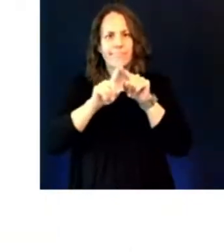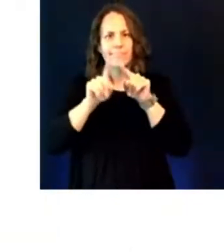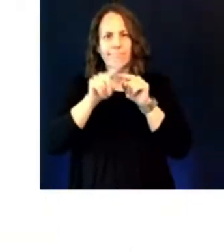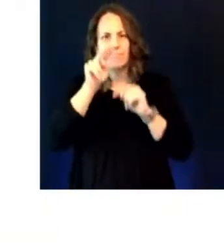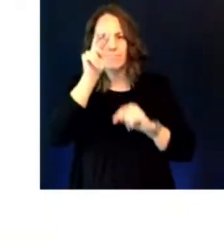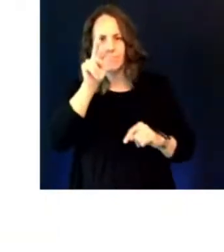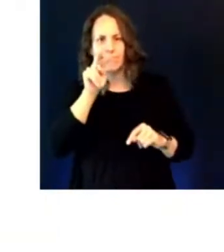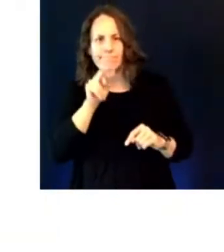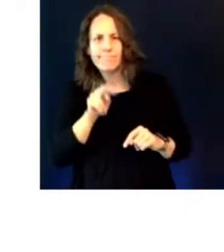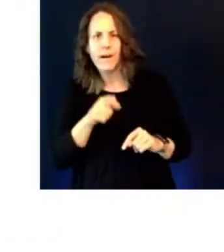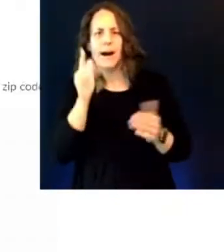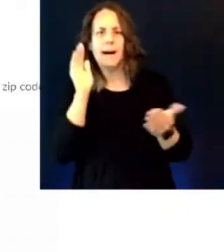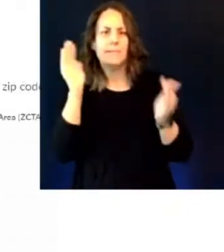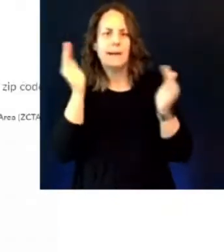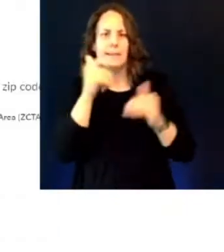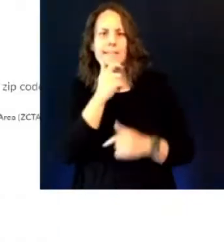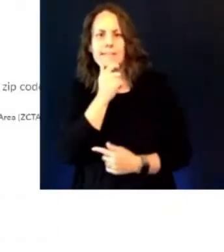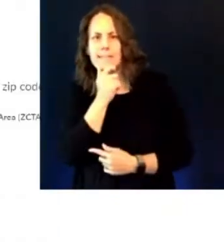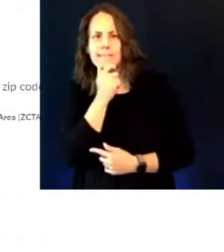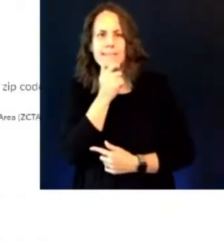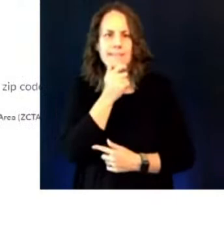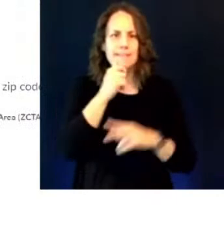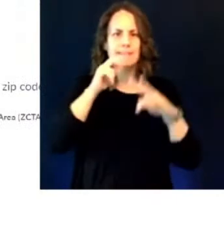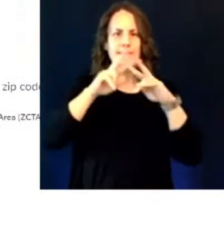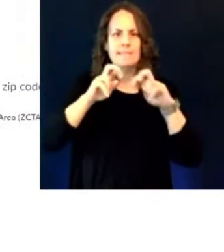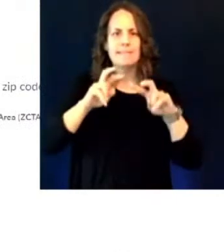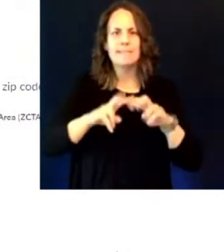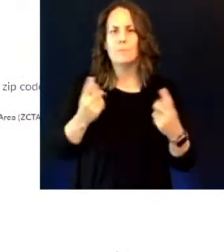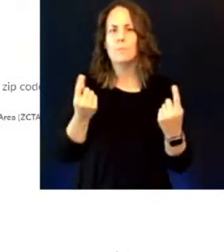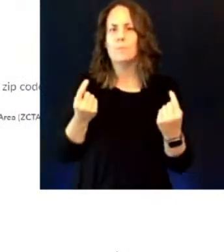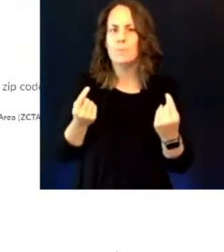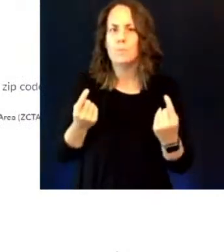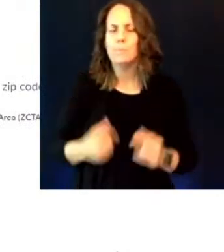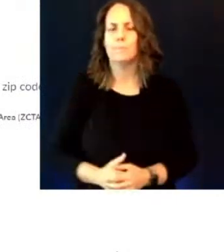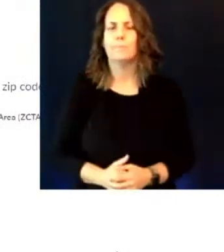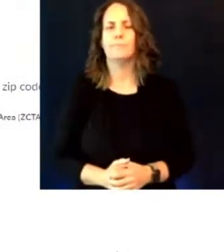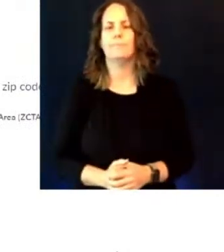on the page. We'll give that just a second.